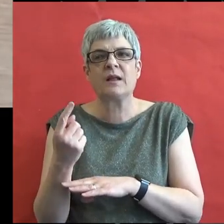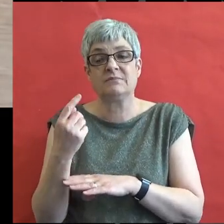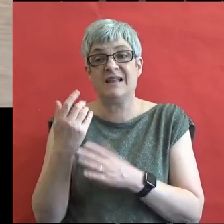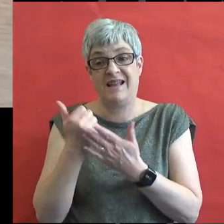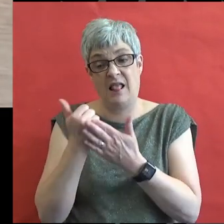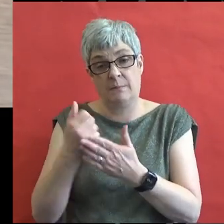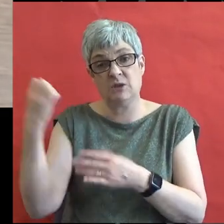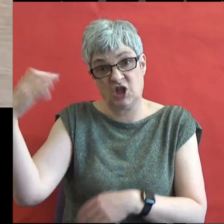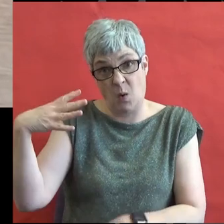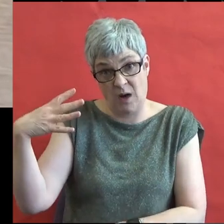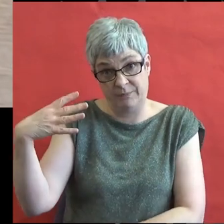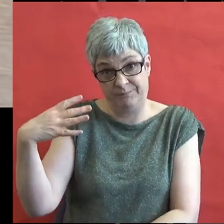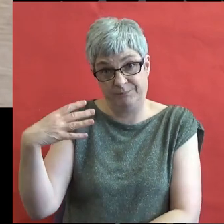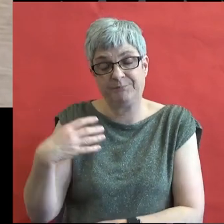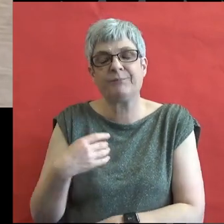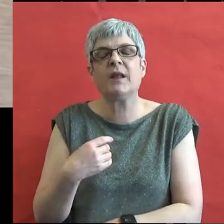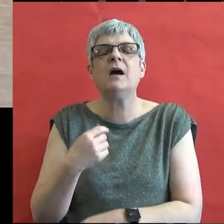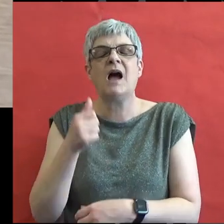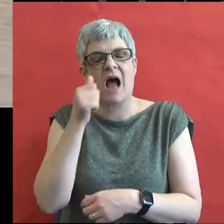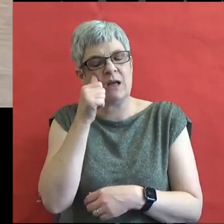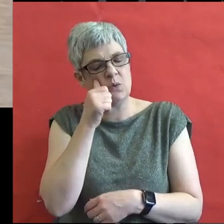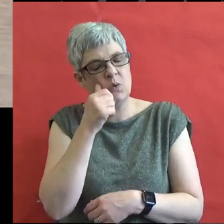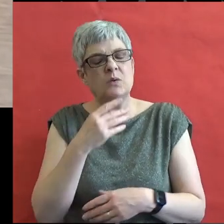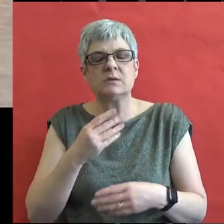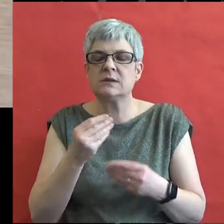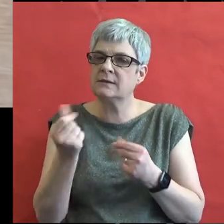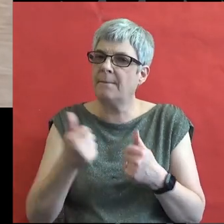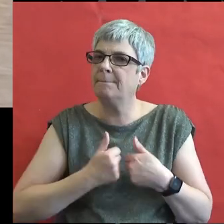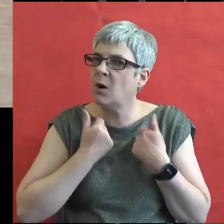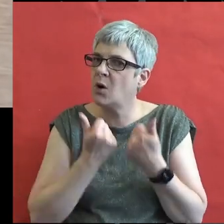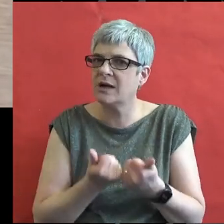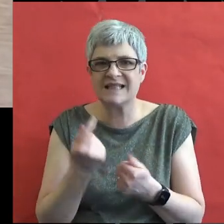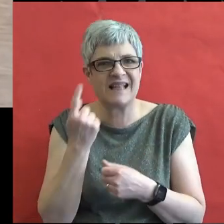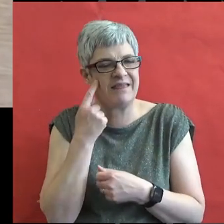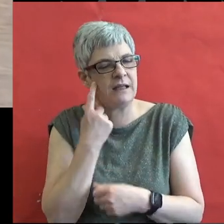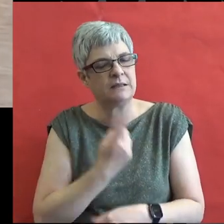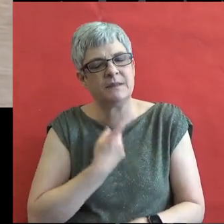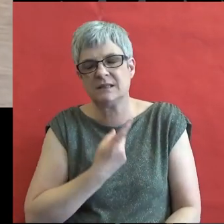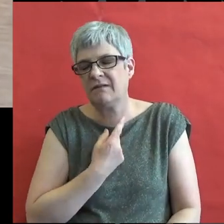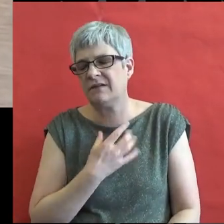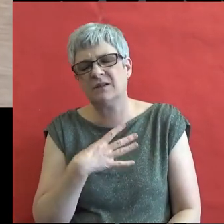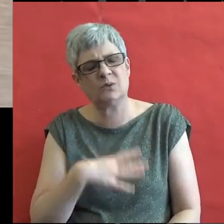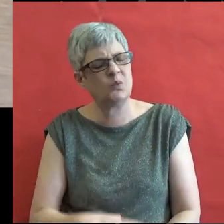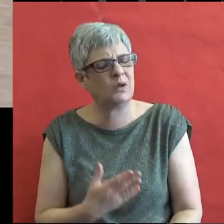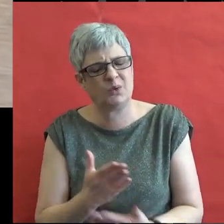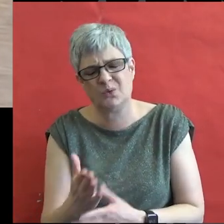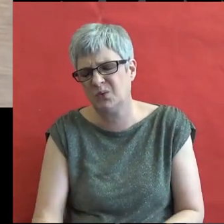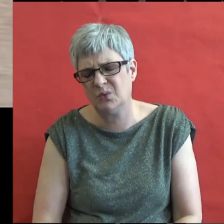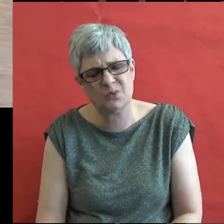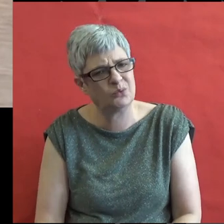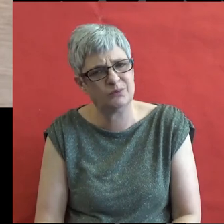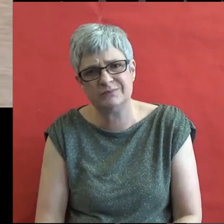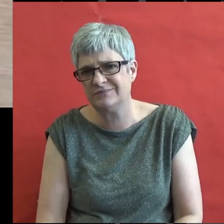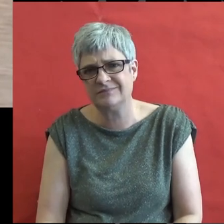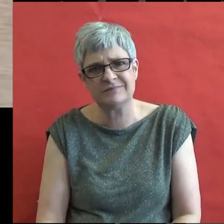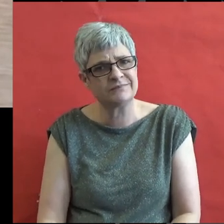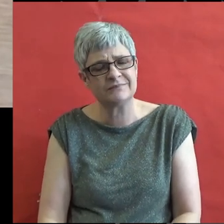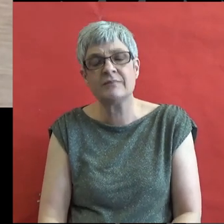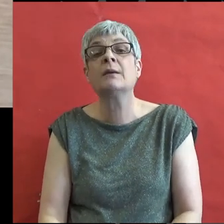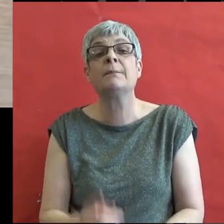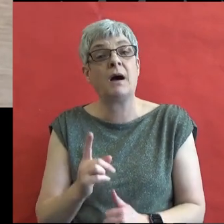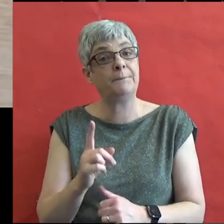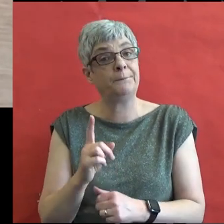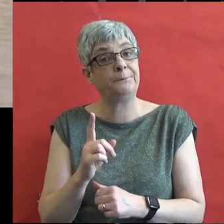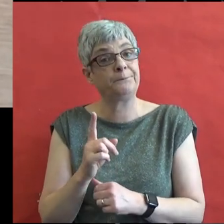Now, I know that some mornings I think to myself, oh, I don't really want to go this morning. But